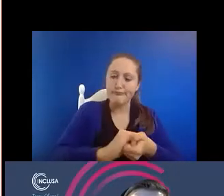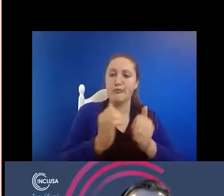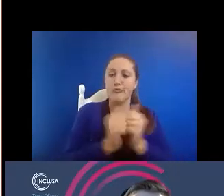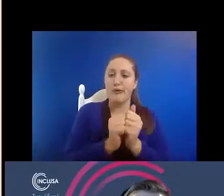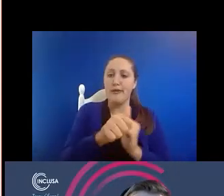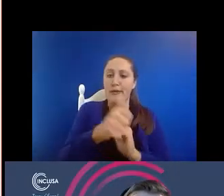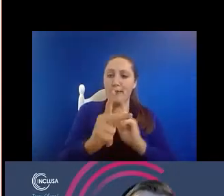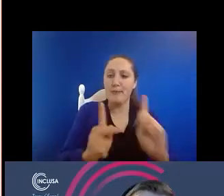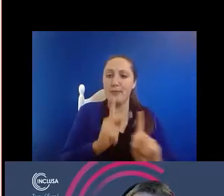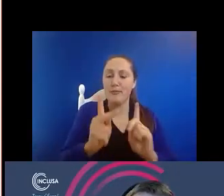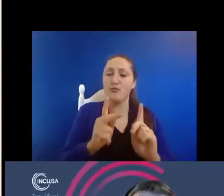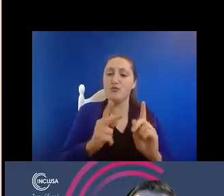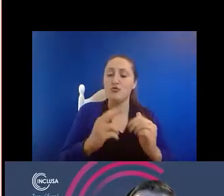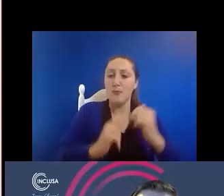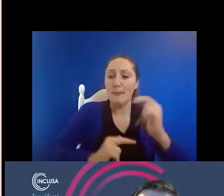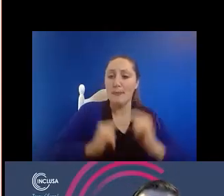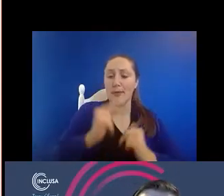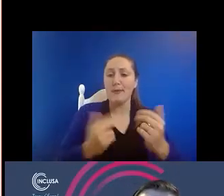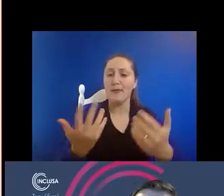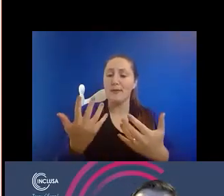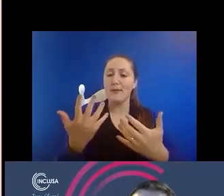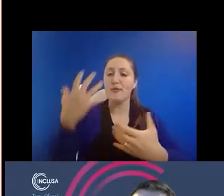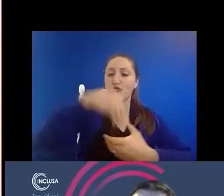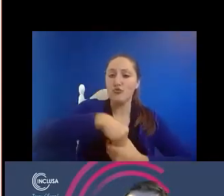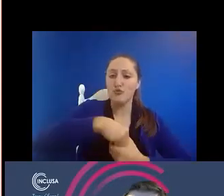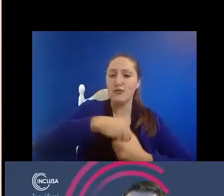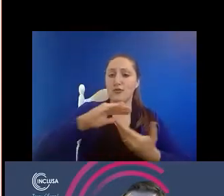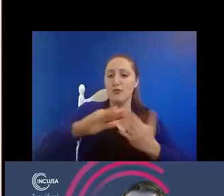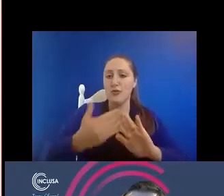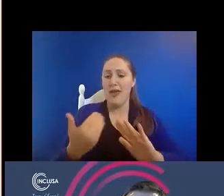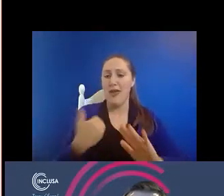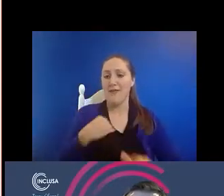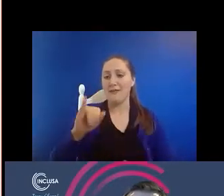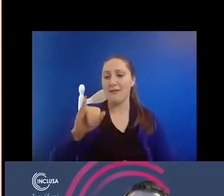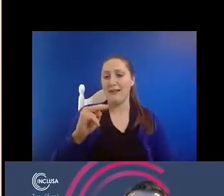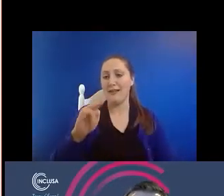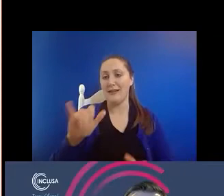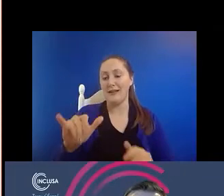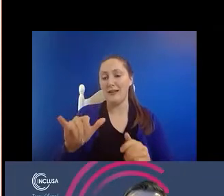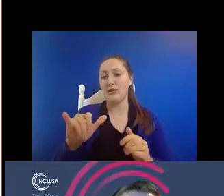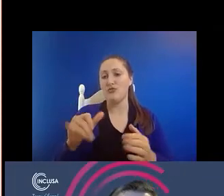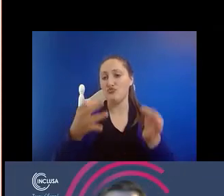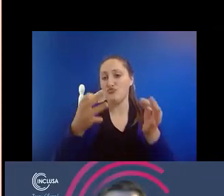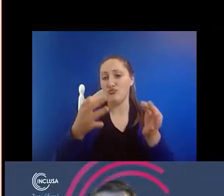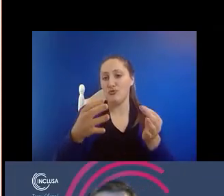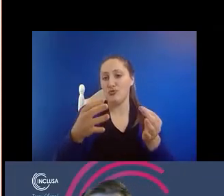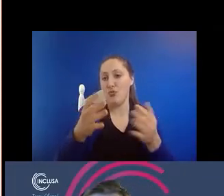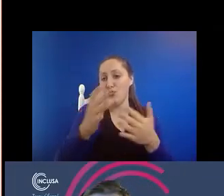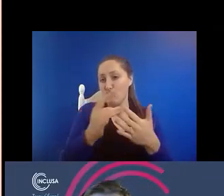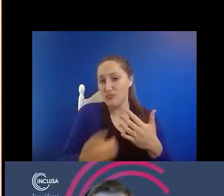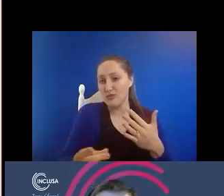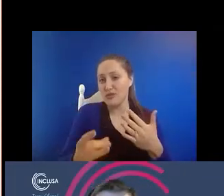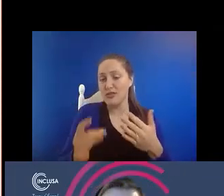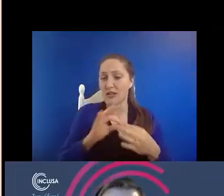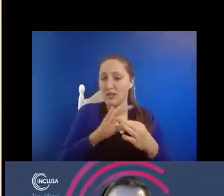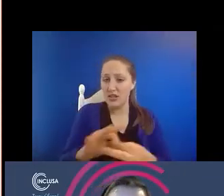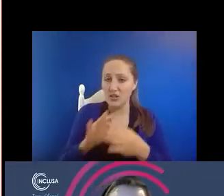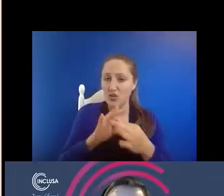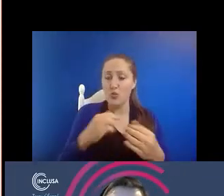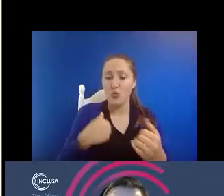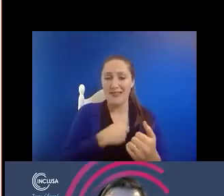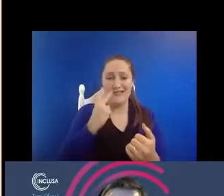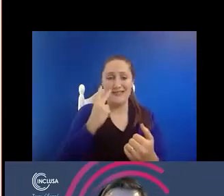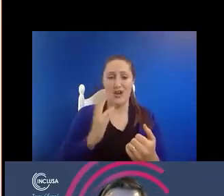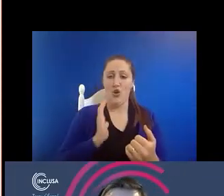inclusive communities that offer people dignity, choice, and connections. We really see our role as a managed care organization,